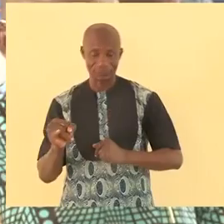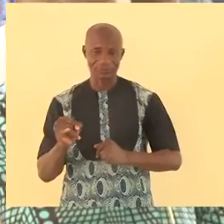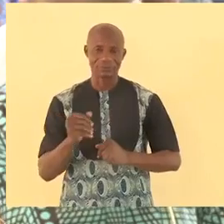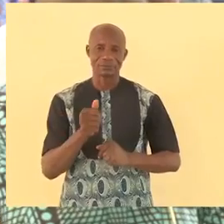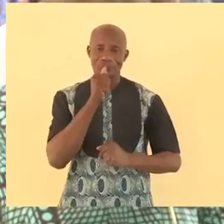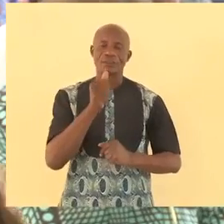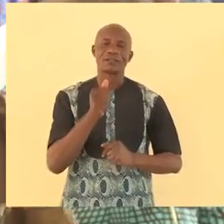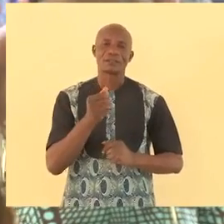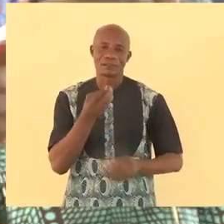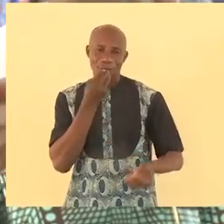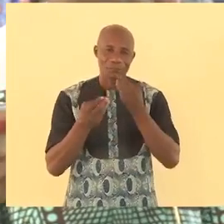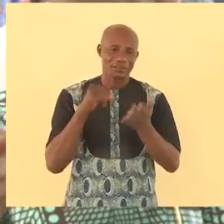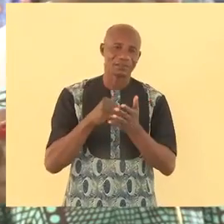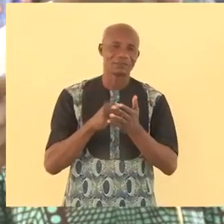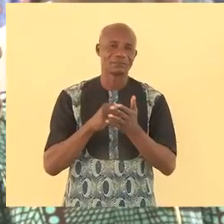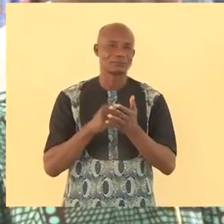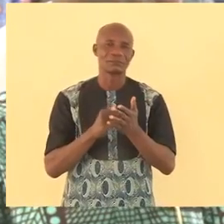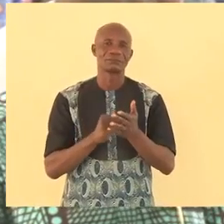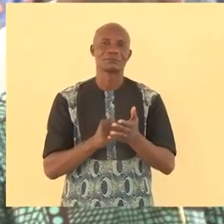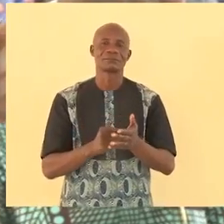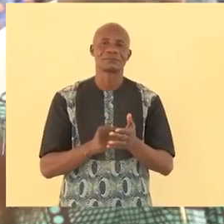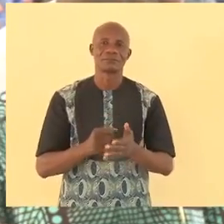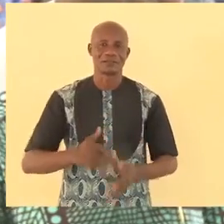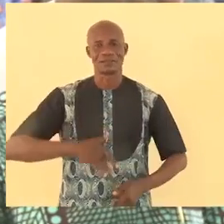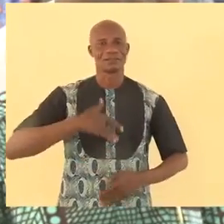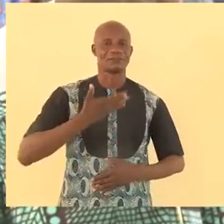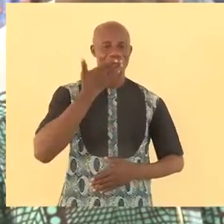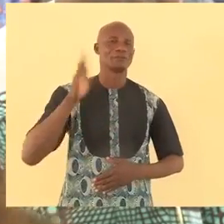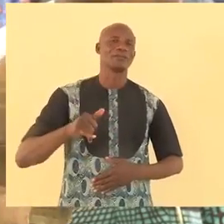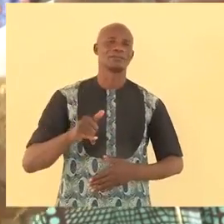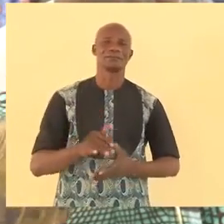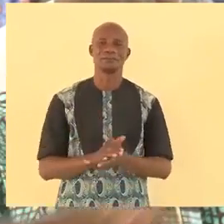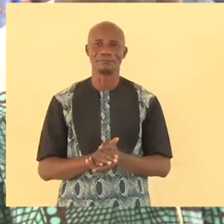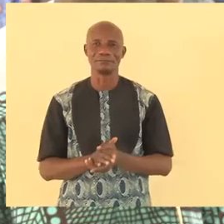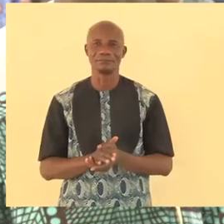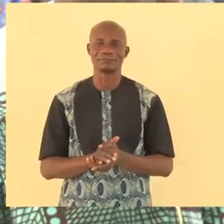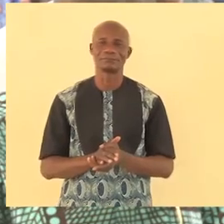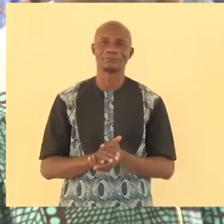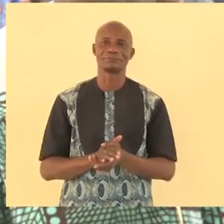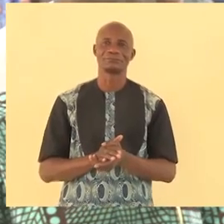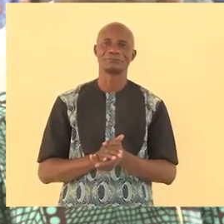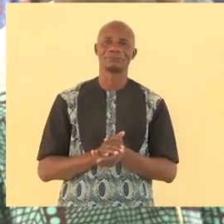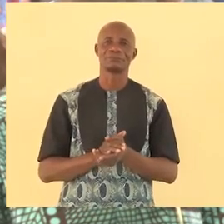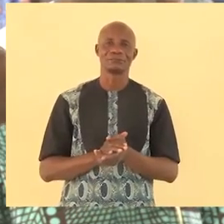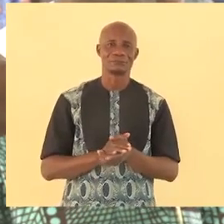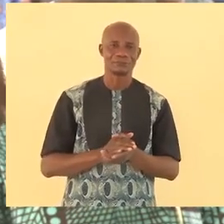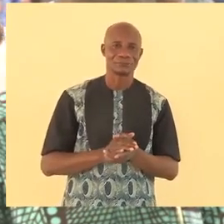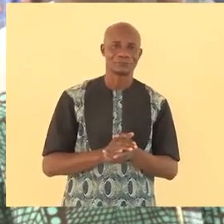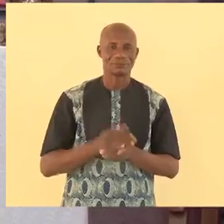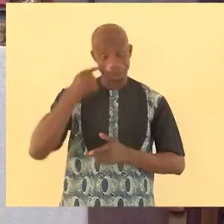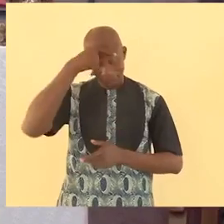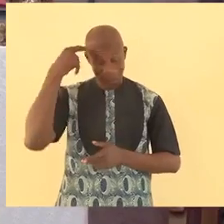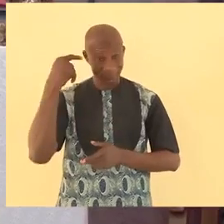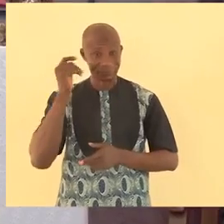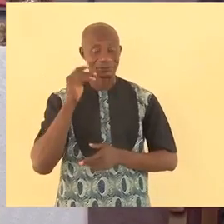it, I feel so offended. And sometimes I even hide the yam, tell them, take it to the kitchen. And because